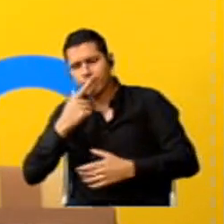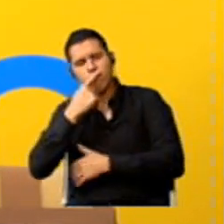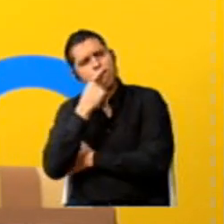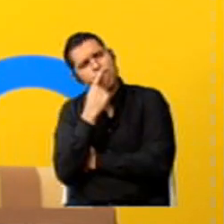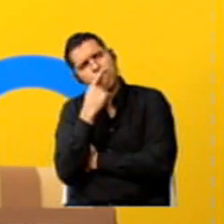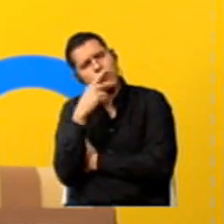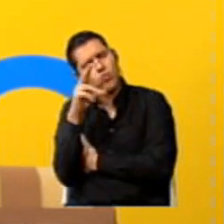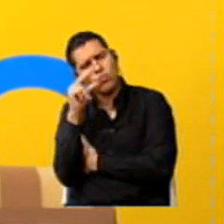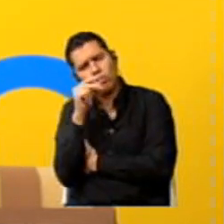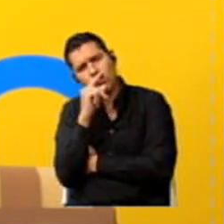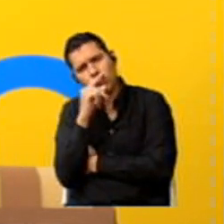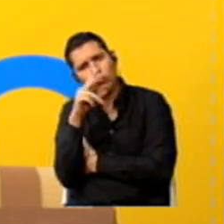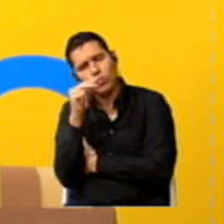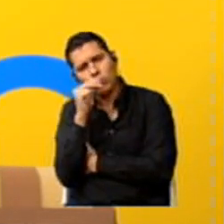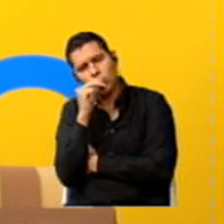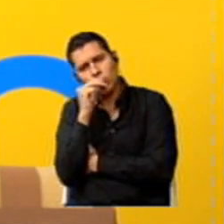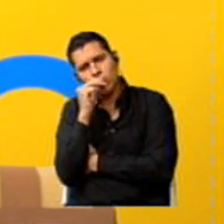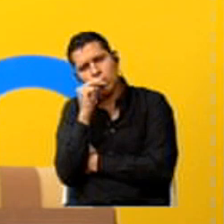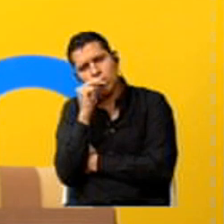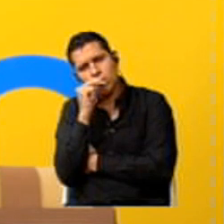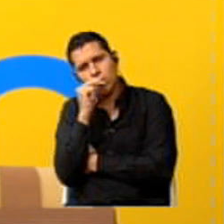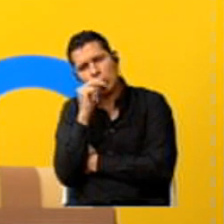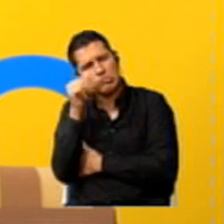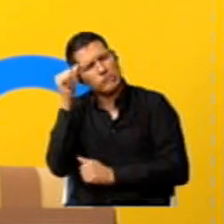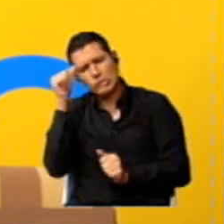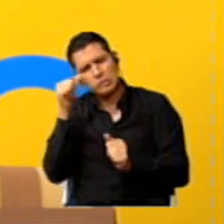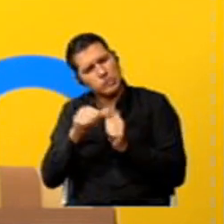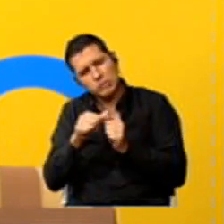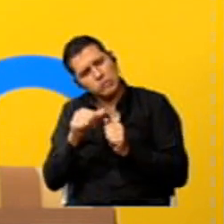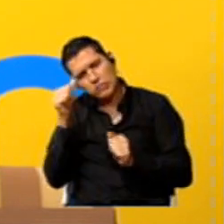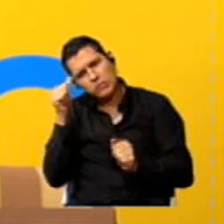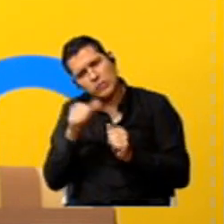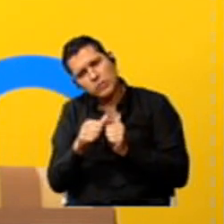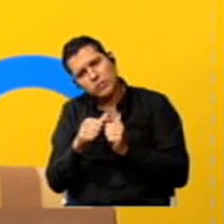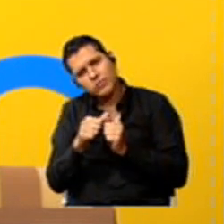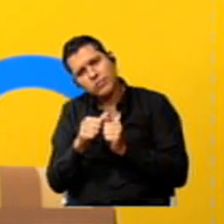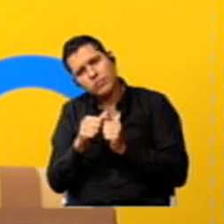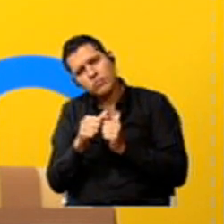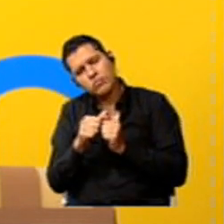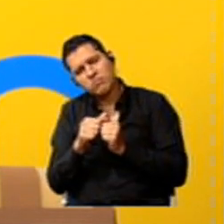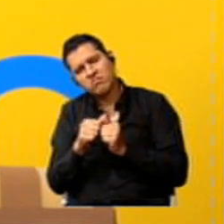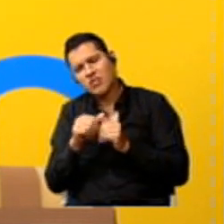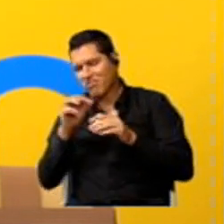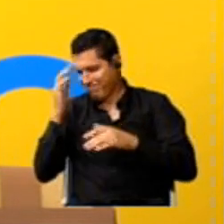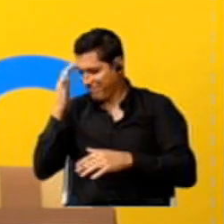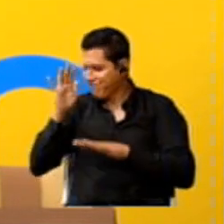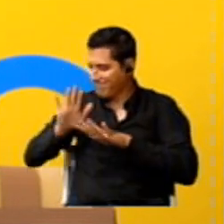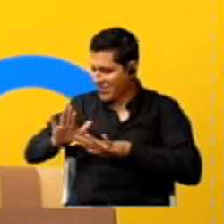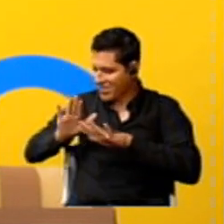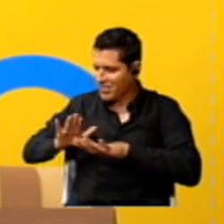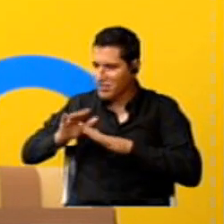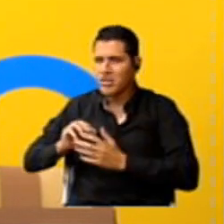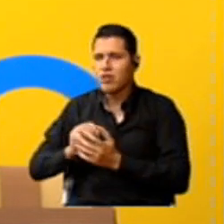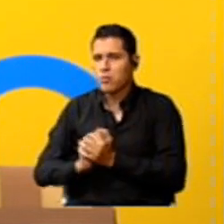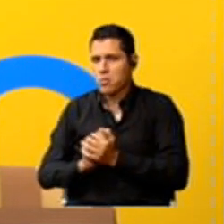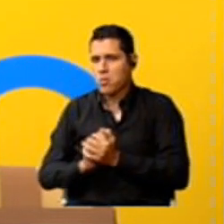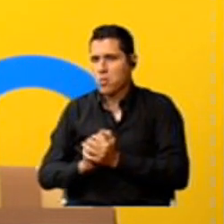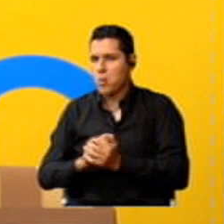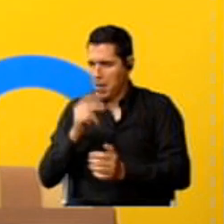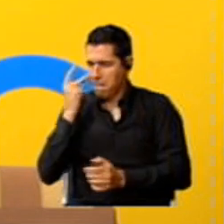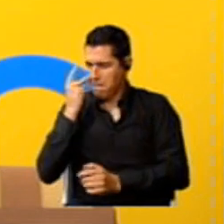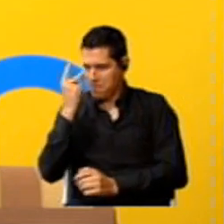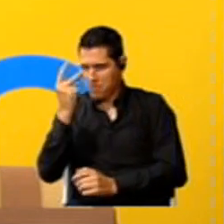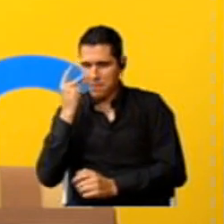No? No, I don't remember. Well, don't worry, Waldo. Let's